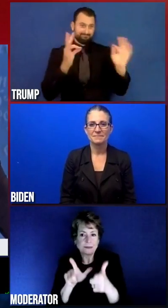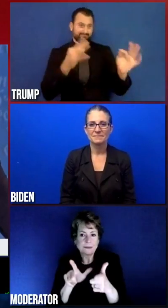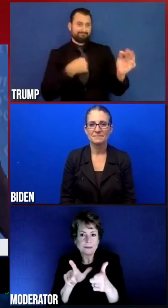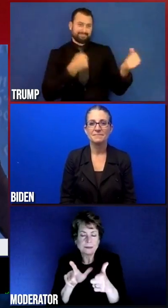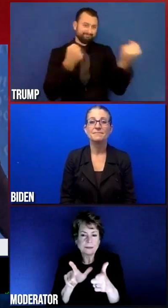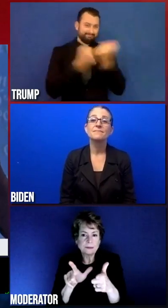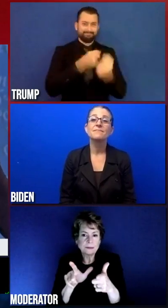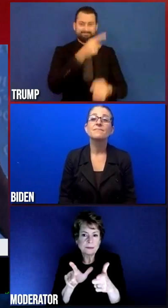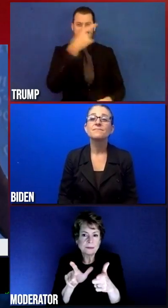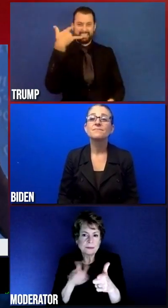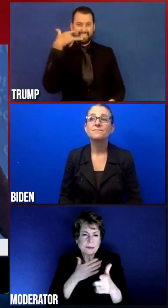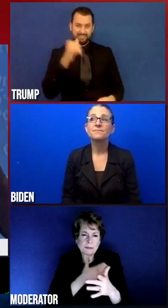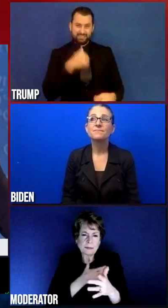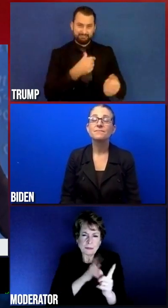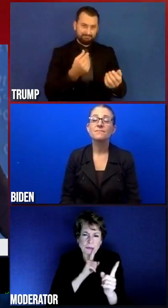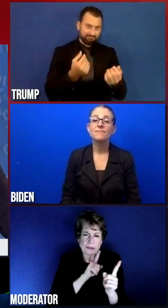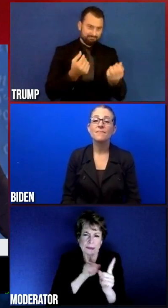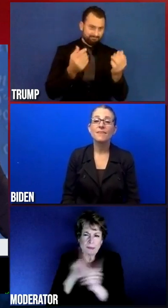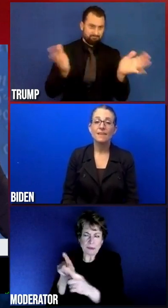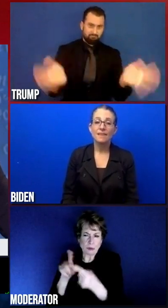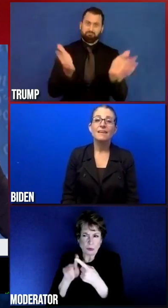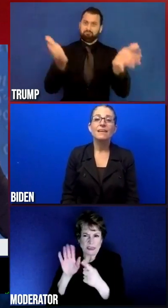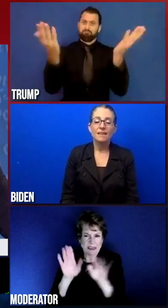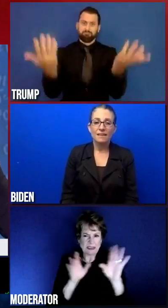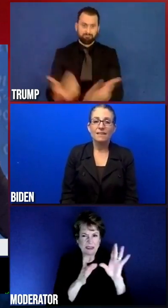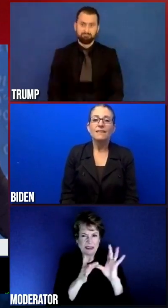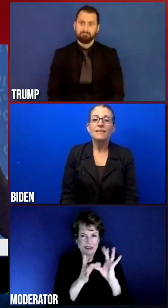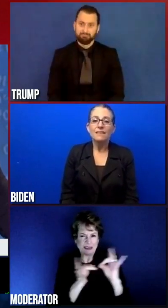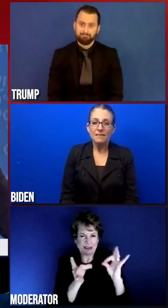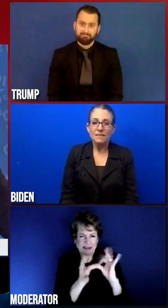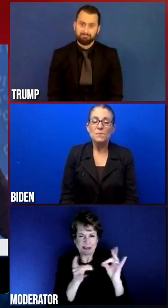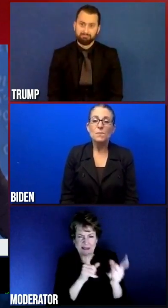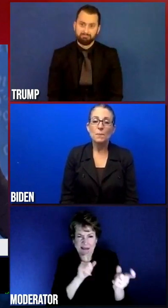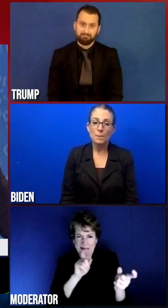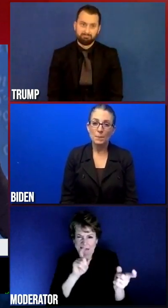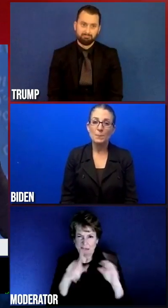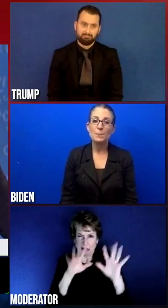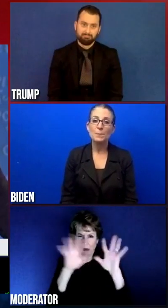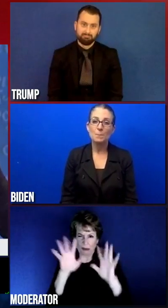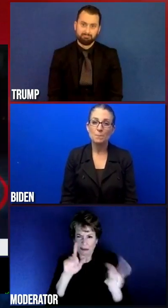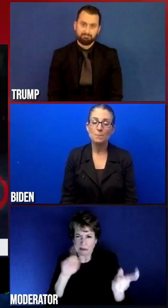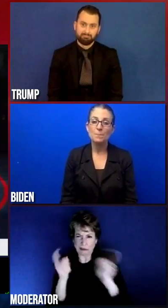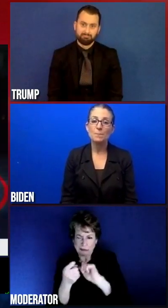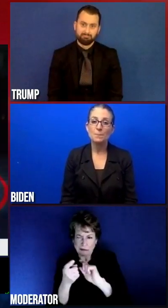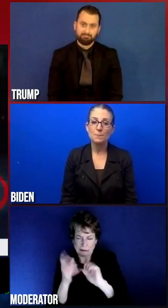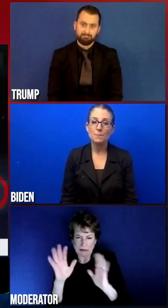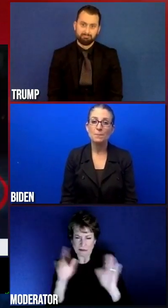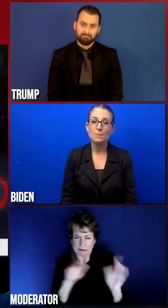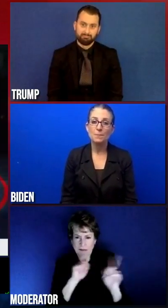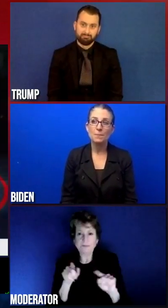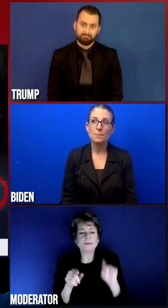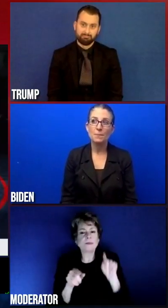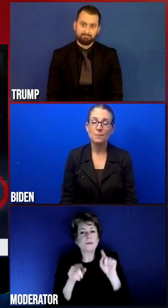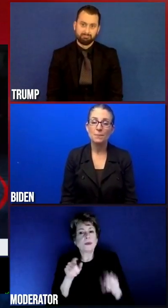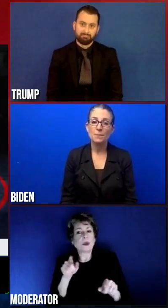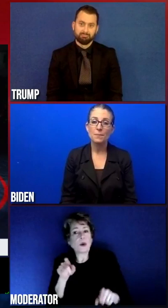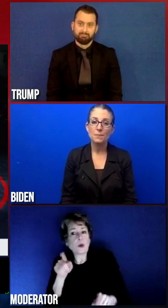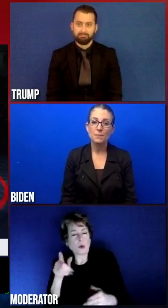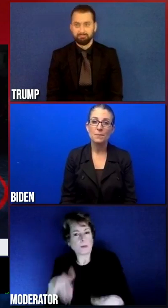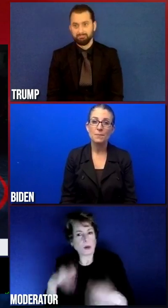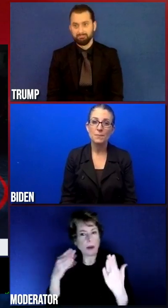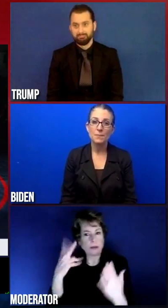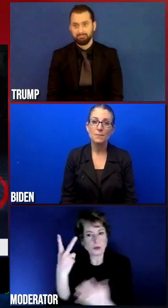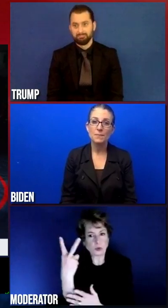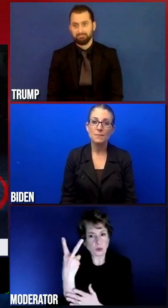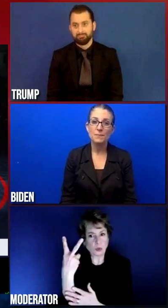the president's climate change record, but I also want to ask you about a concern. You proposed $2 trillion in green